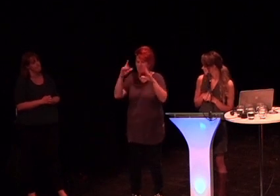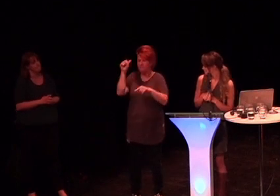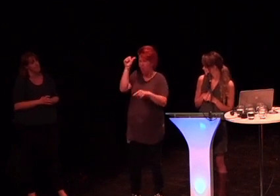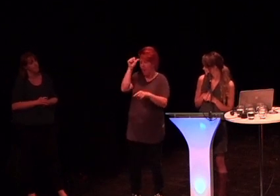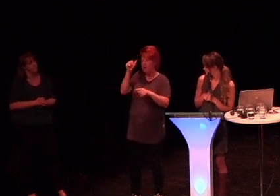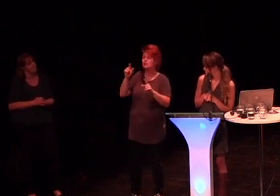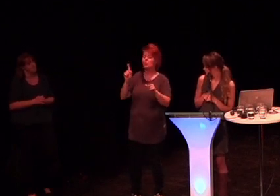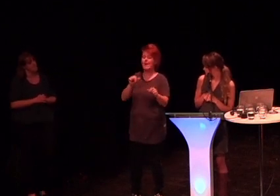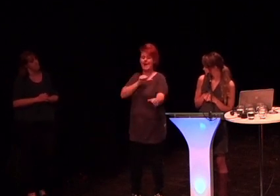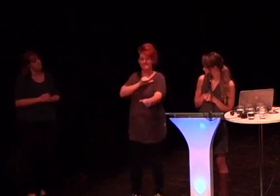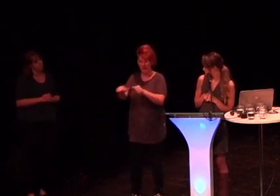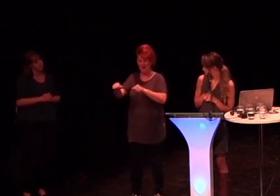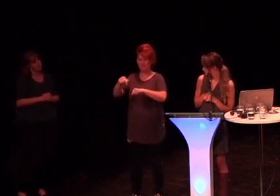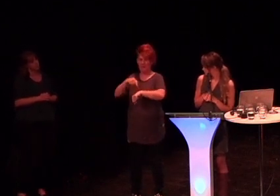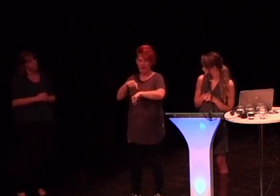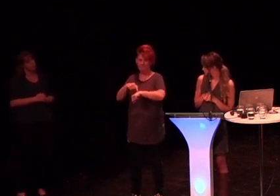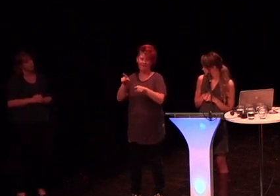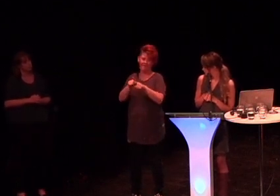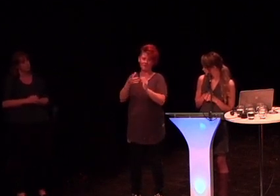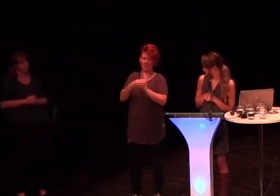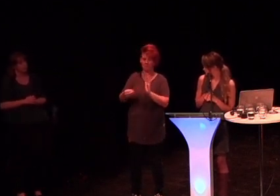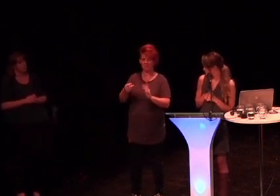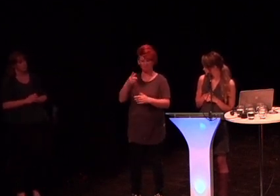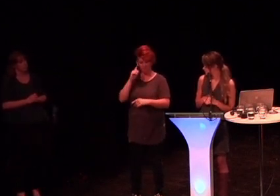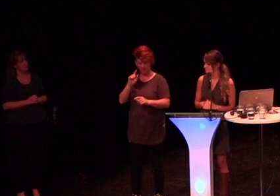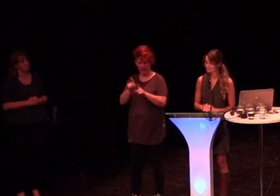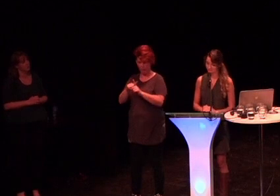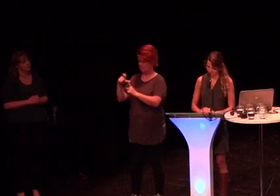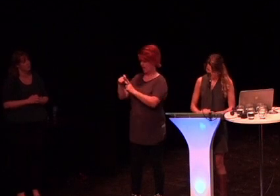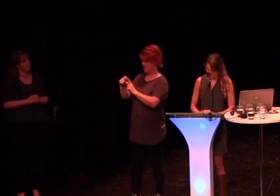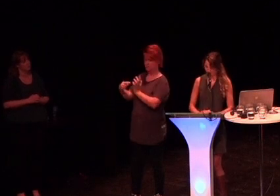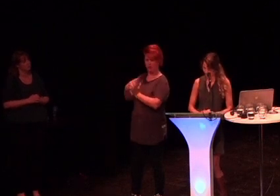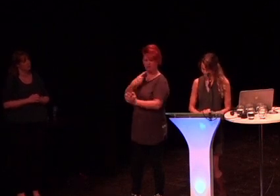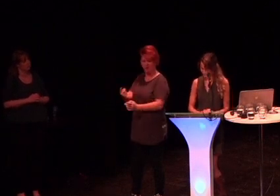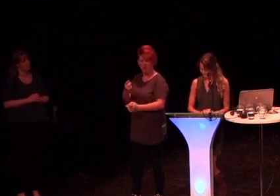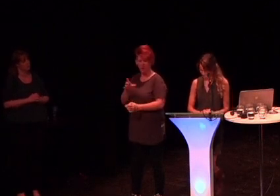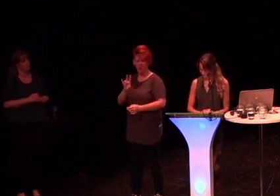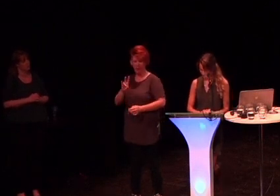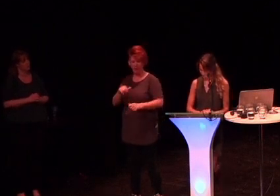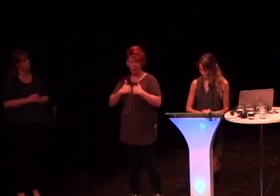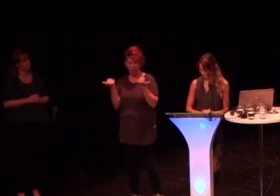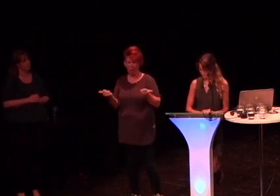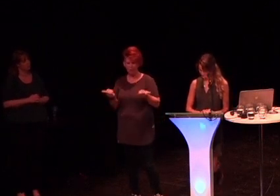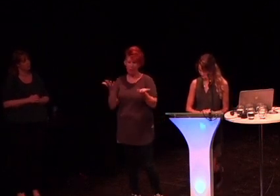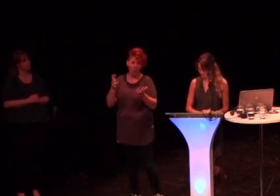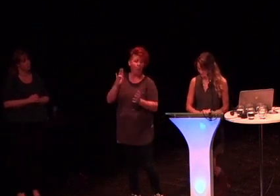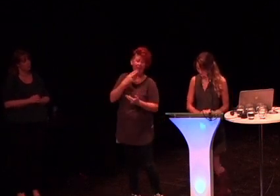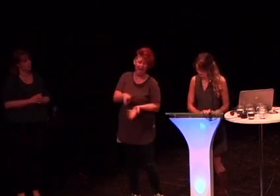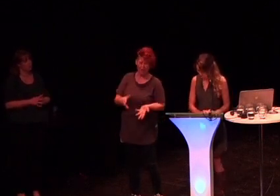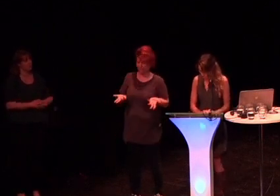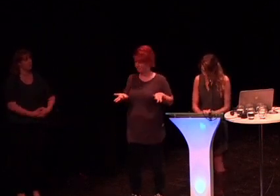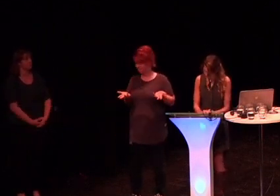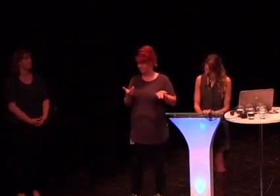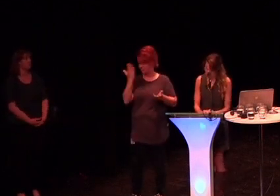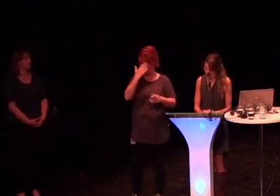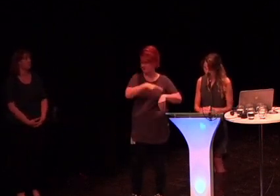Also as well, in theatre as well, please be aware in regards to timing and things like that. Derek mentioned earlier, for example, things